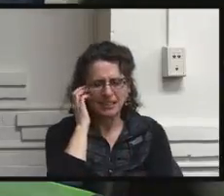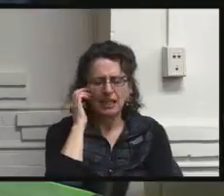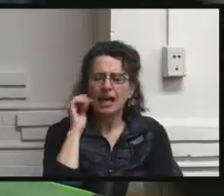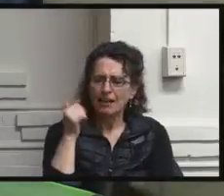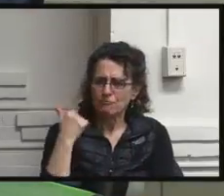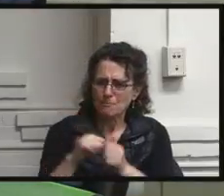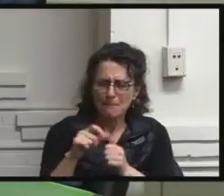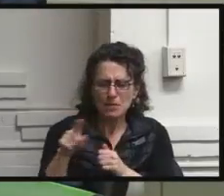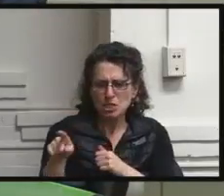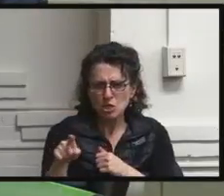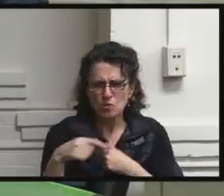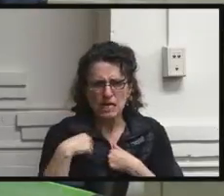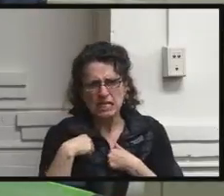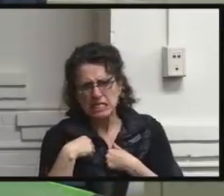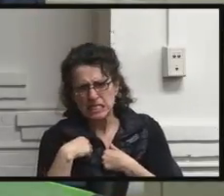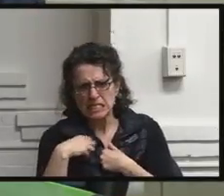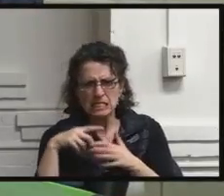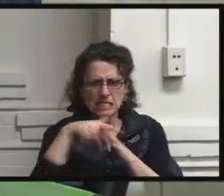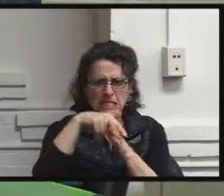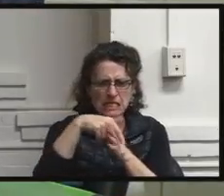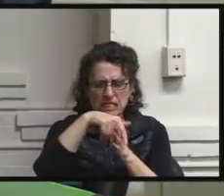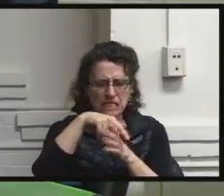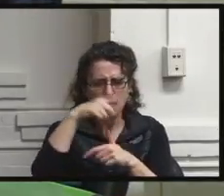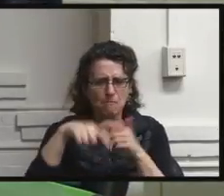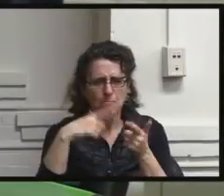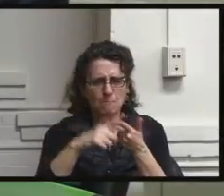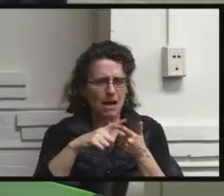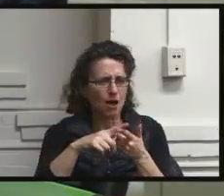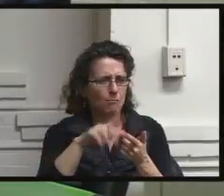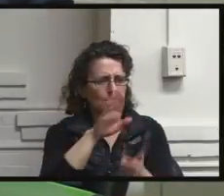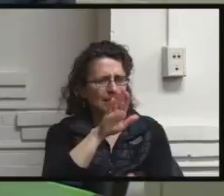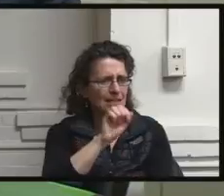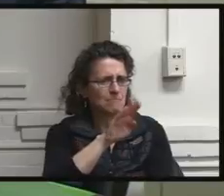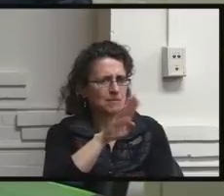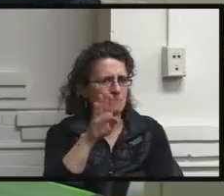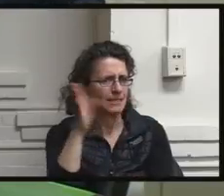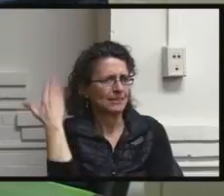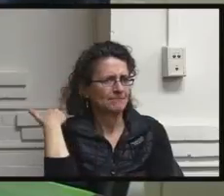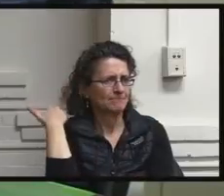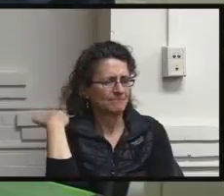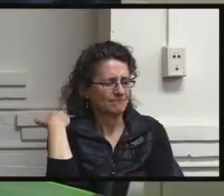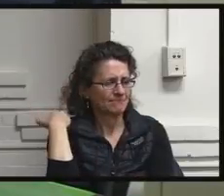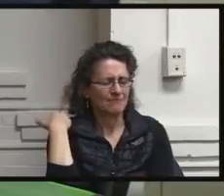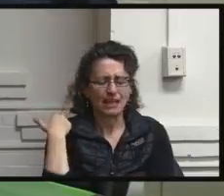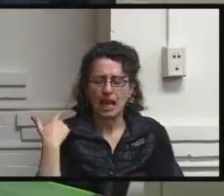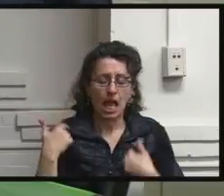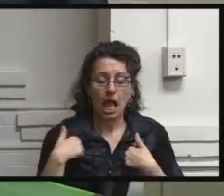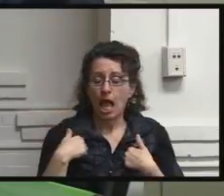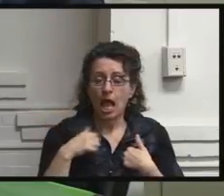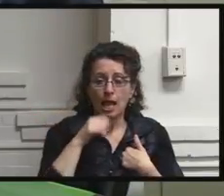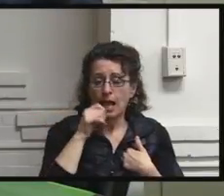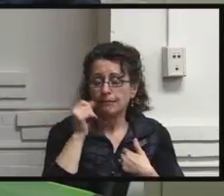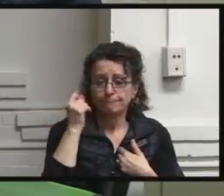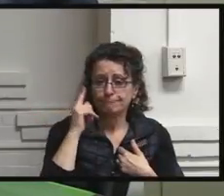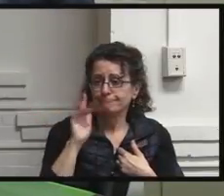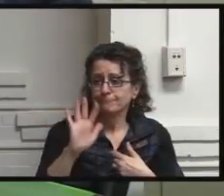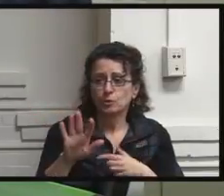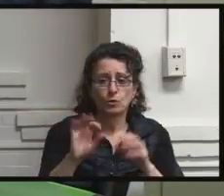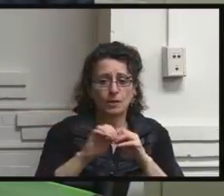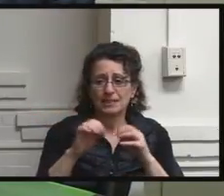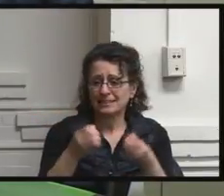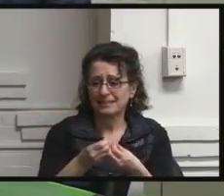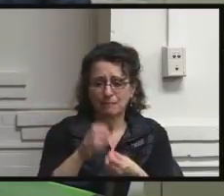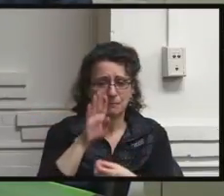you were at odds with the organization. So, again, I've always been confused about